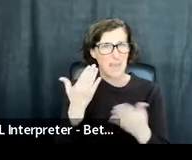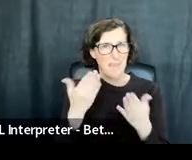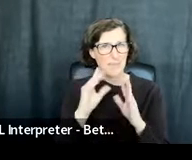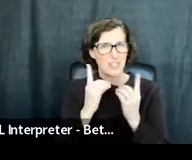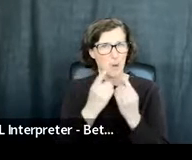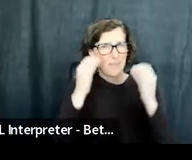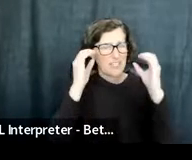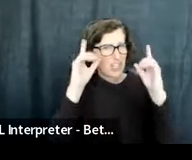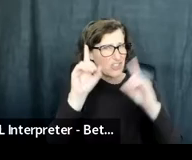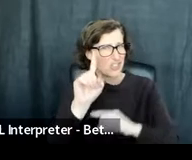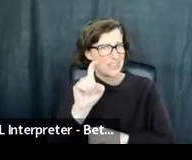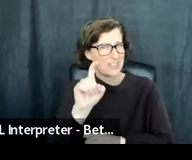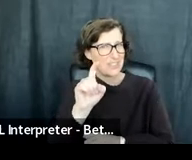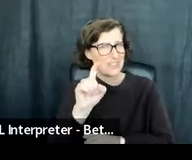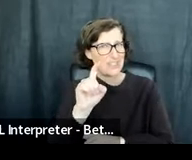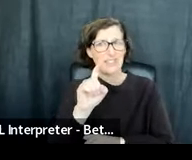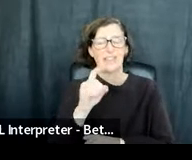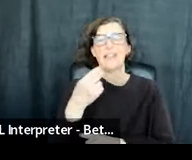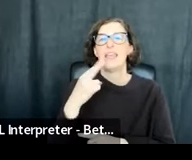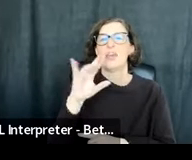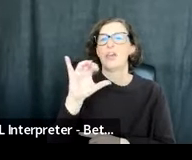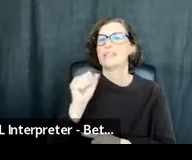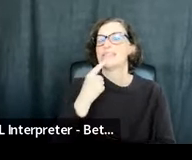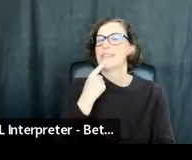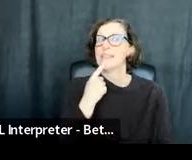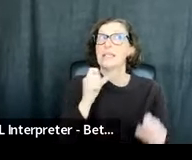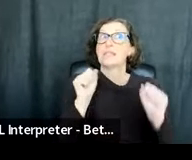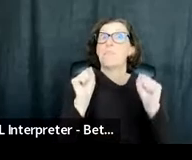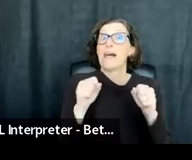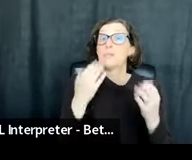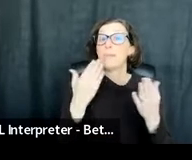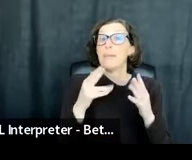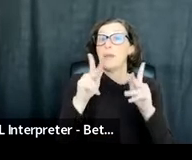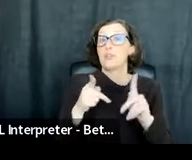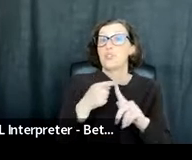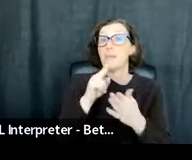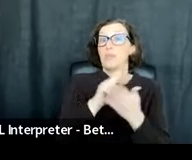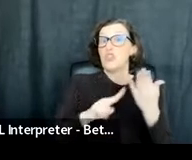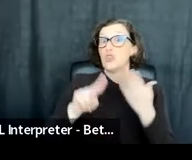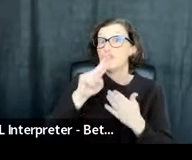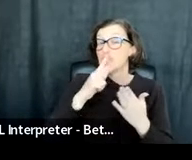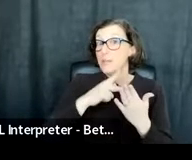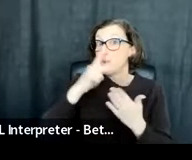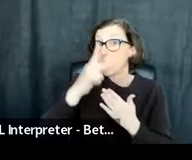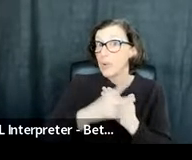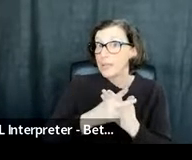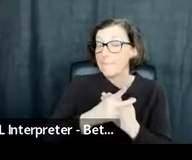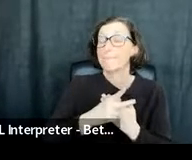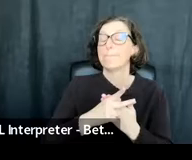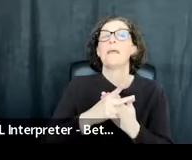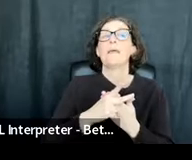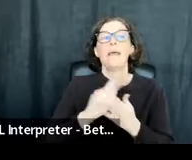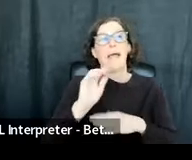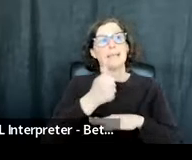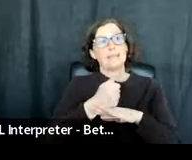No, it's possible that someone maybe from a university program has put together some